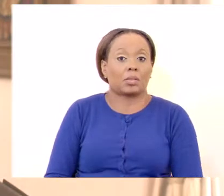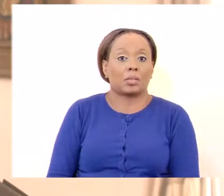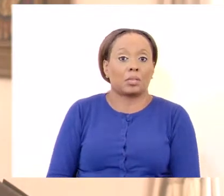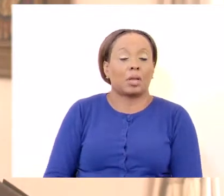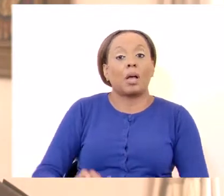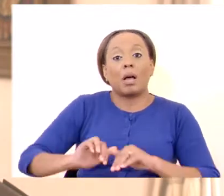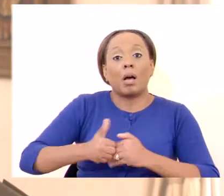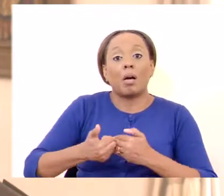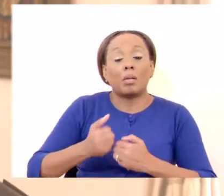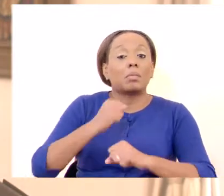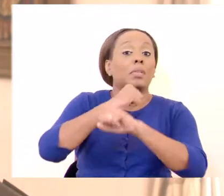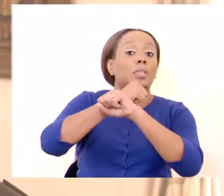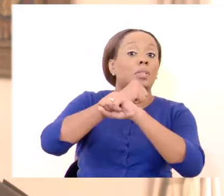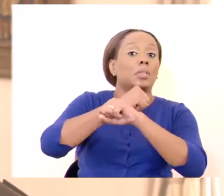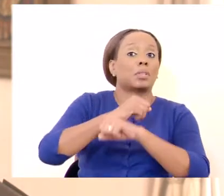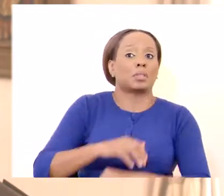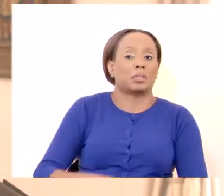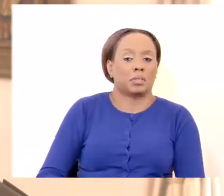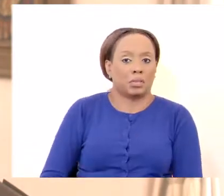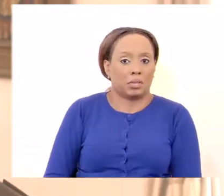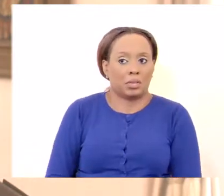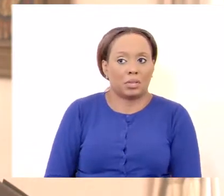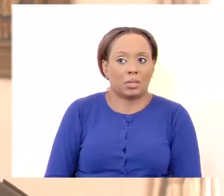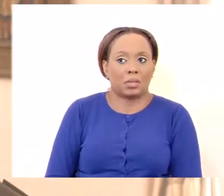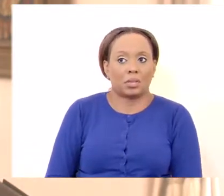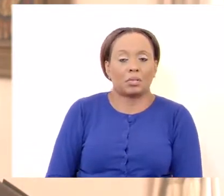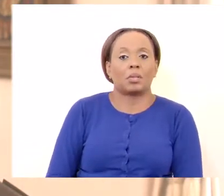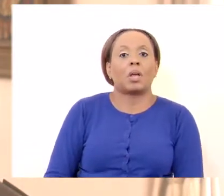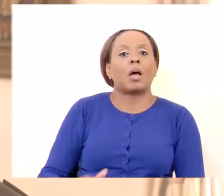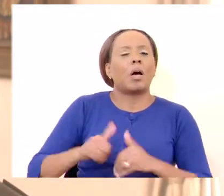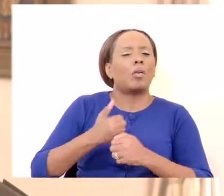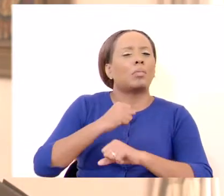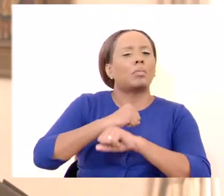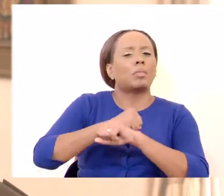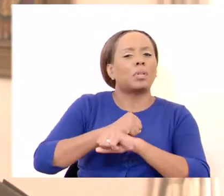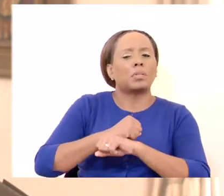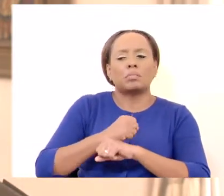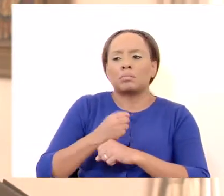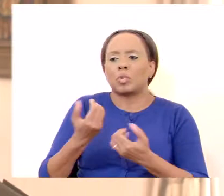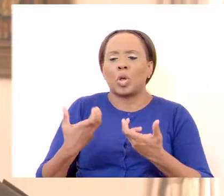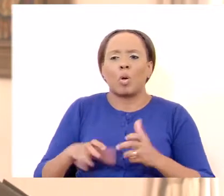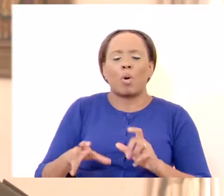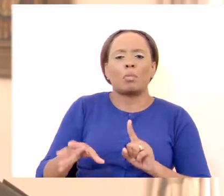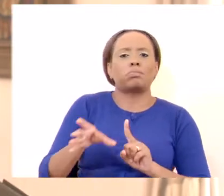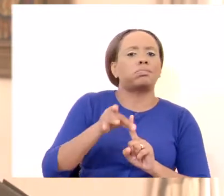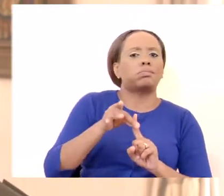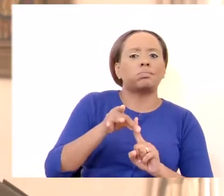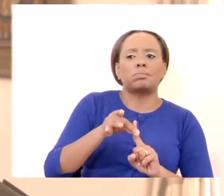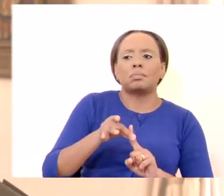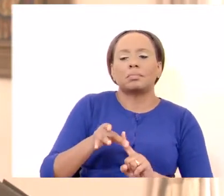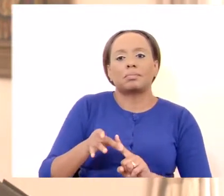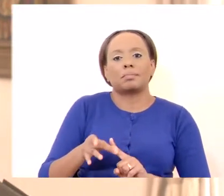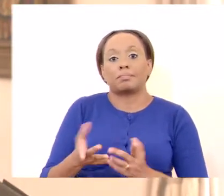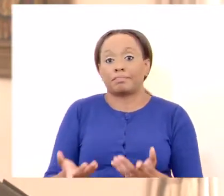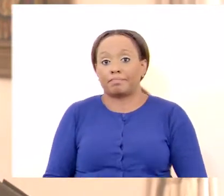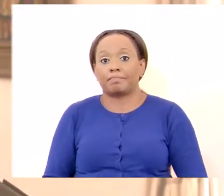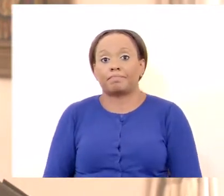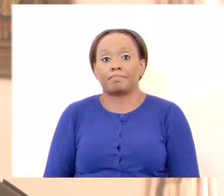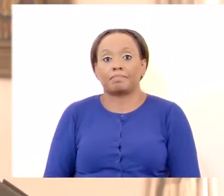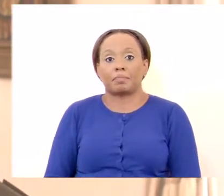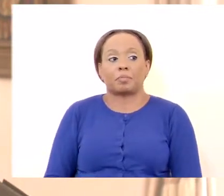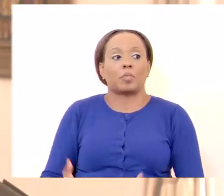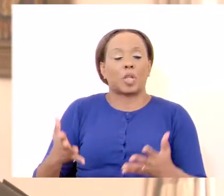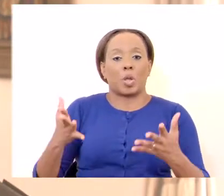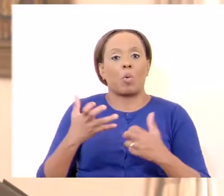prevent it, is to prevent infection in the first place, which always brings us back to prevention being better than